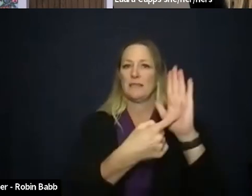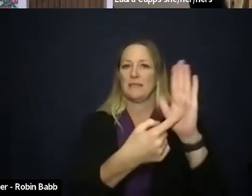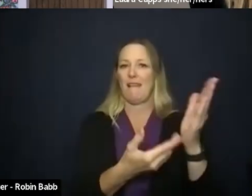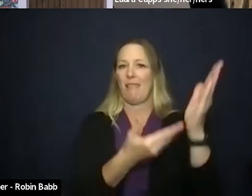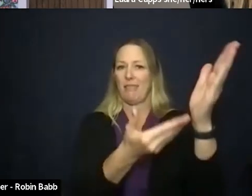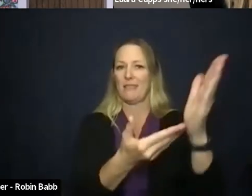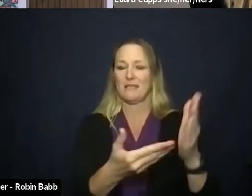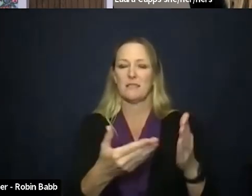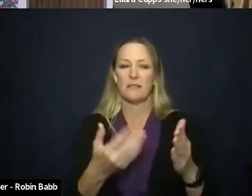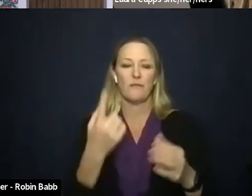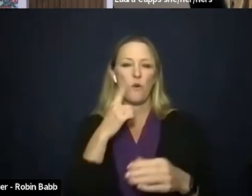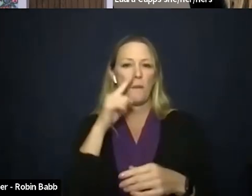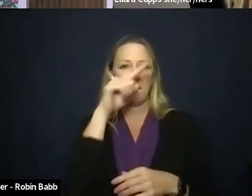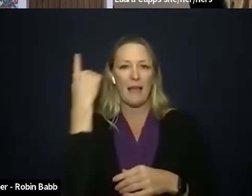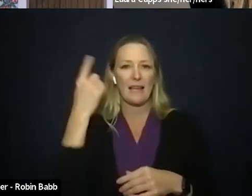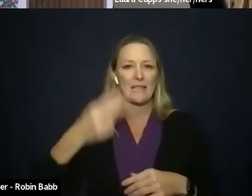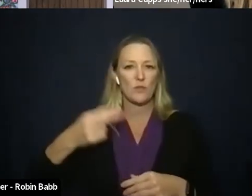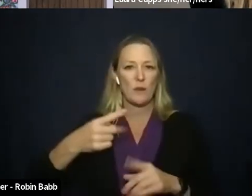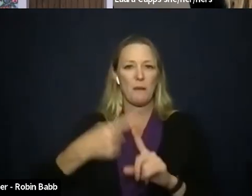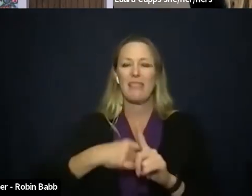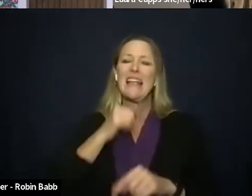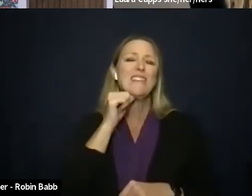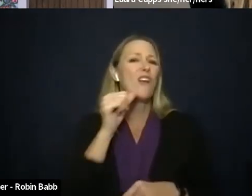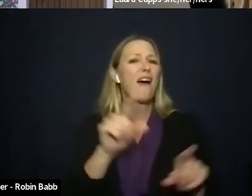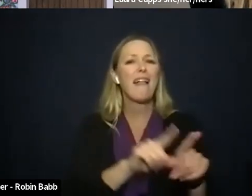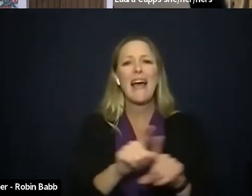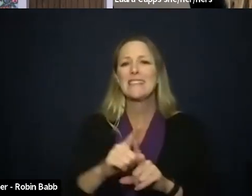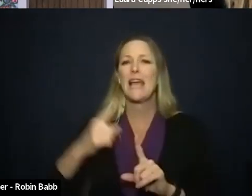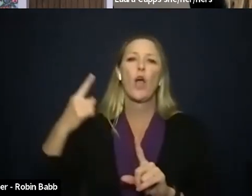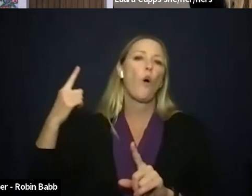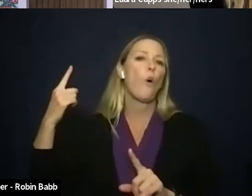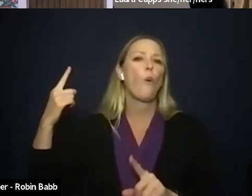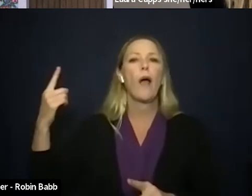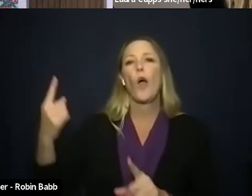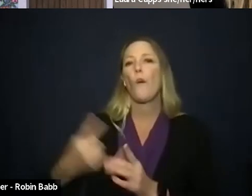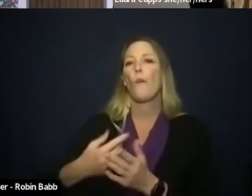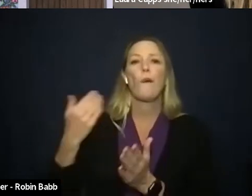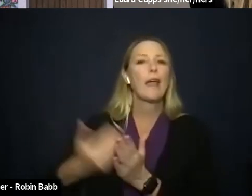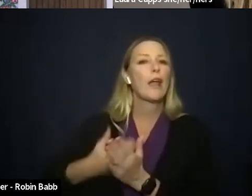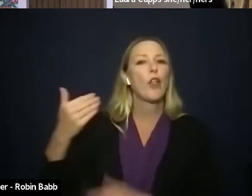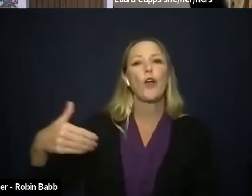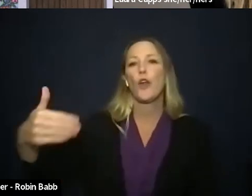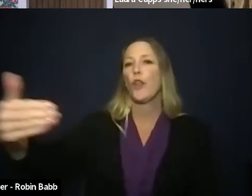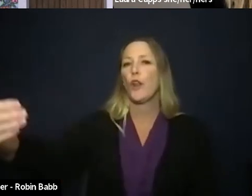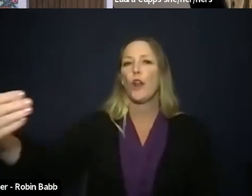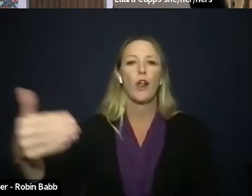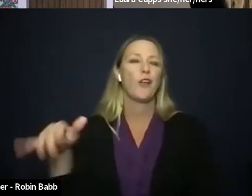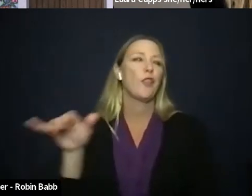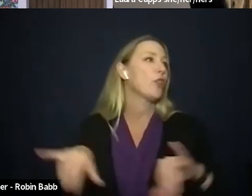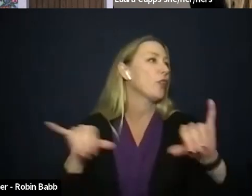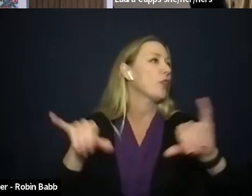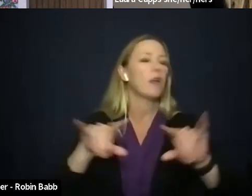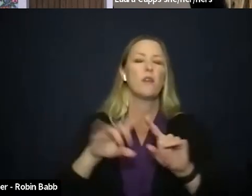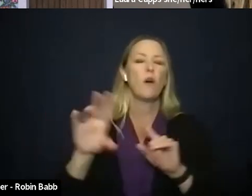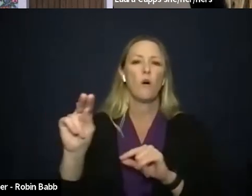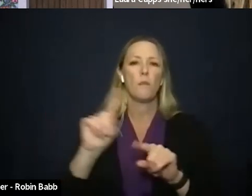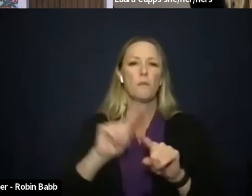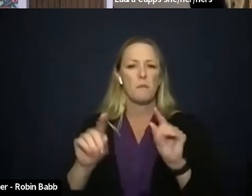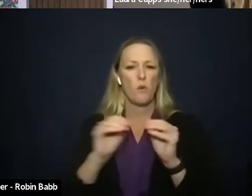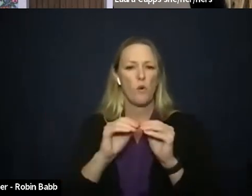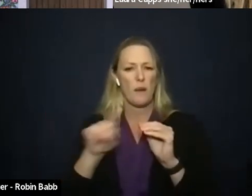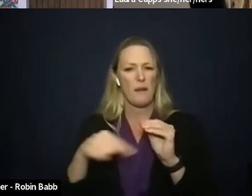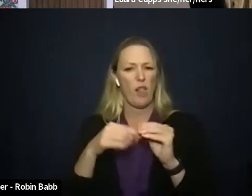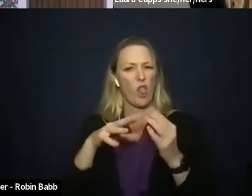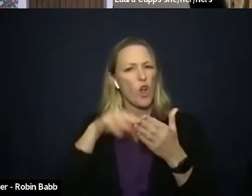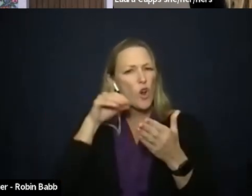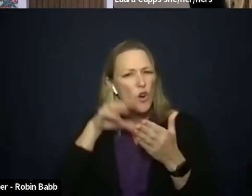month not as a perfunctionary routine for acknowledging black history month but more about learning and discerning and seeking the history